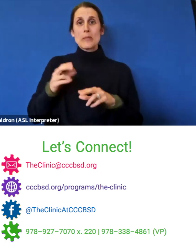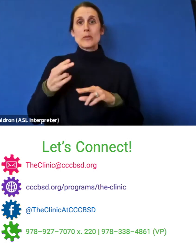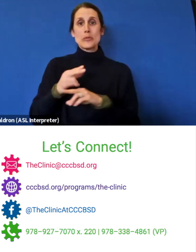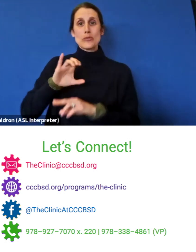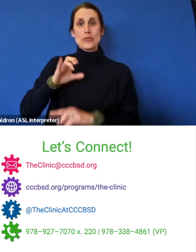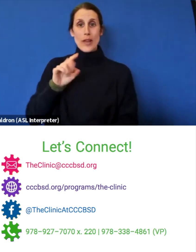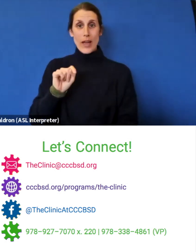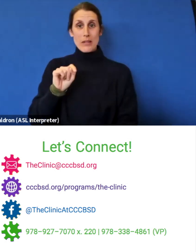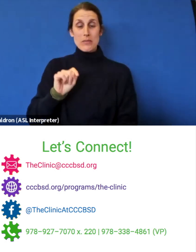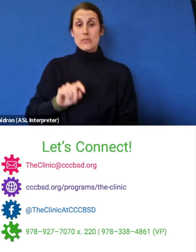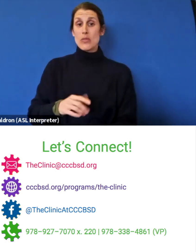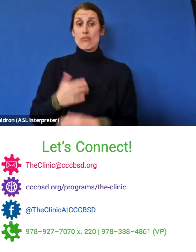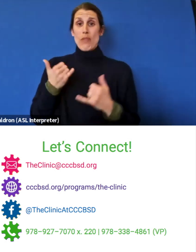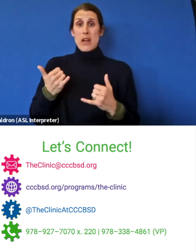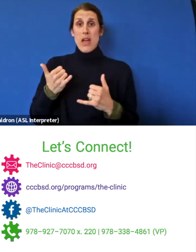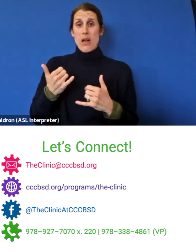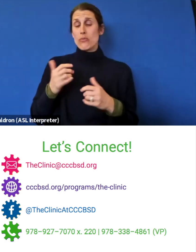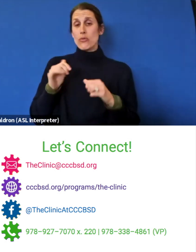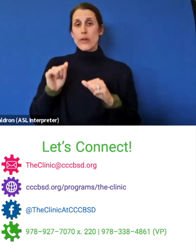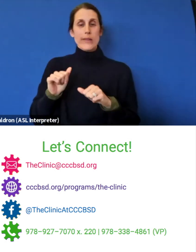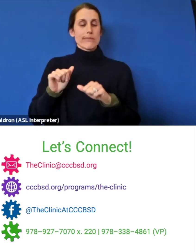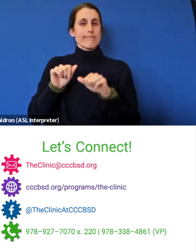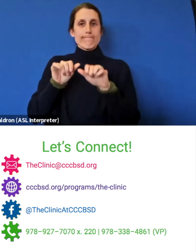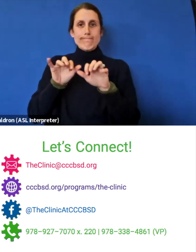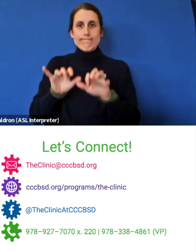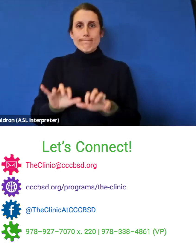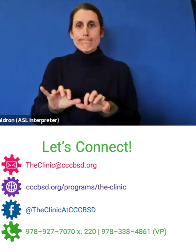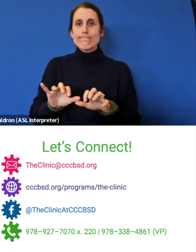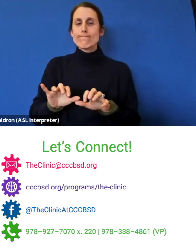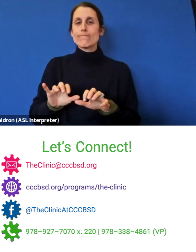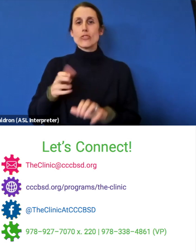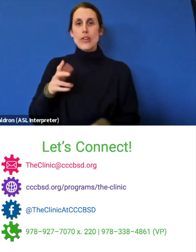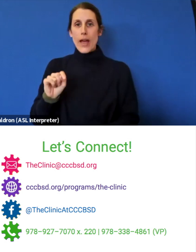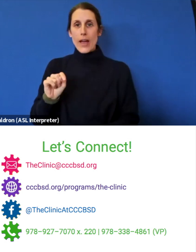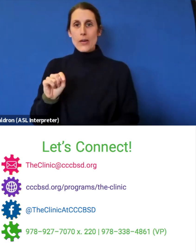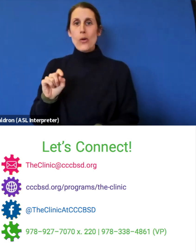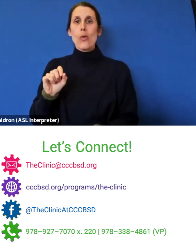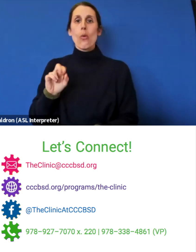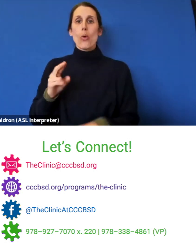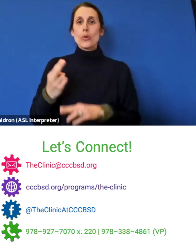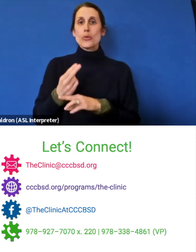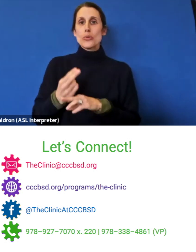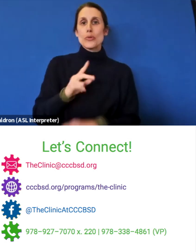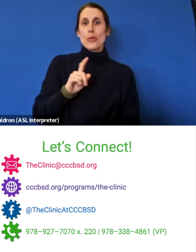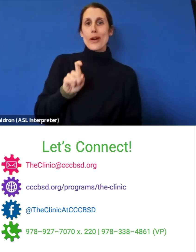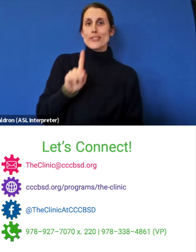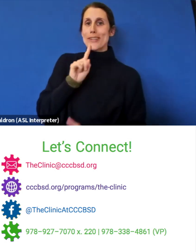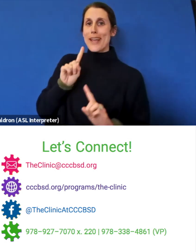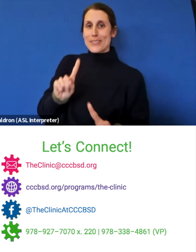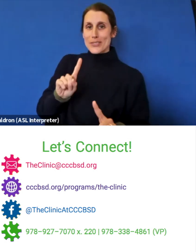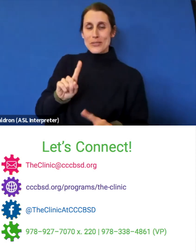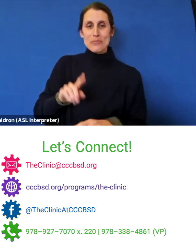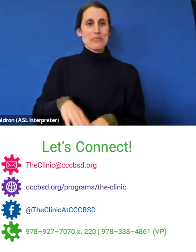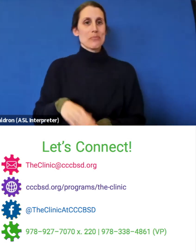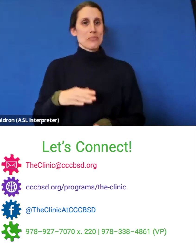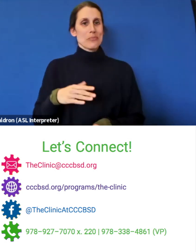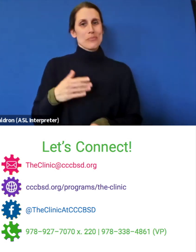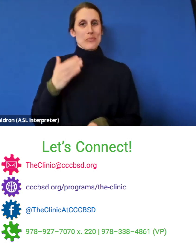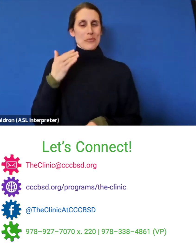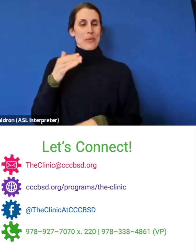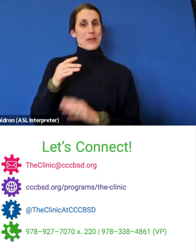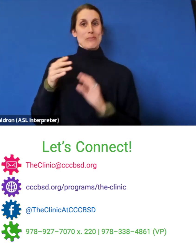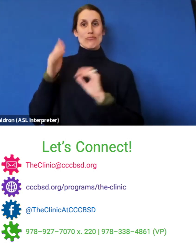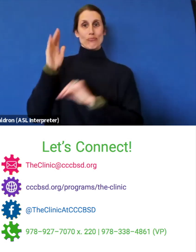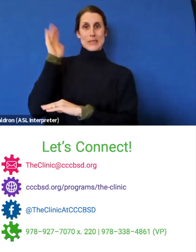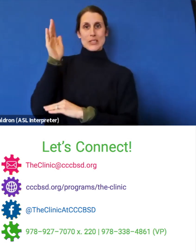put questions into the chat or into the Q&A. I know there's a lot to take in, and sometimes we need a moment to think of or pose those questions,